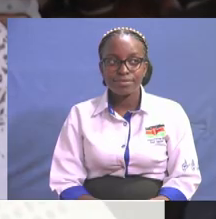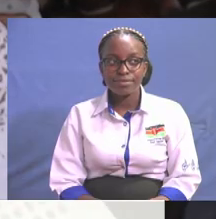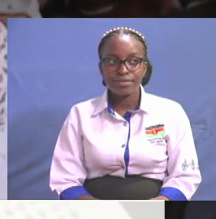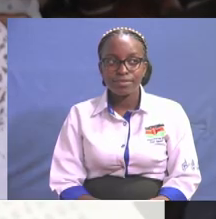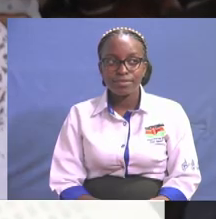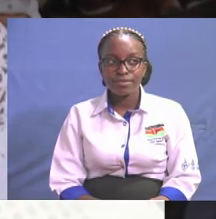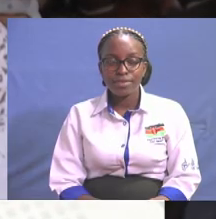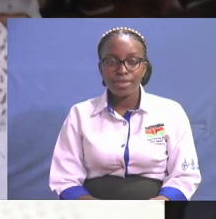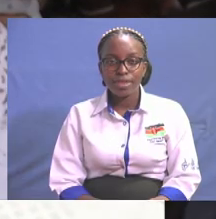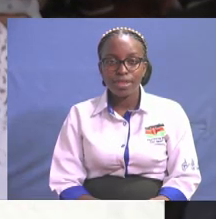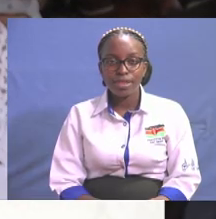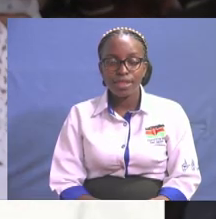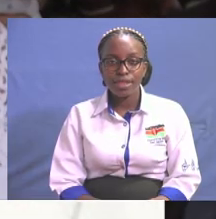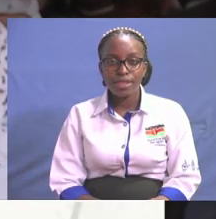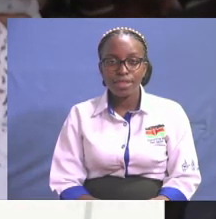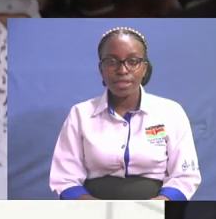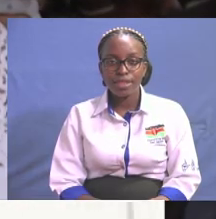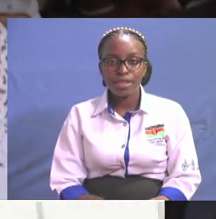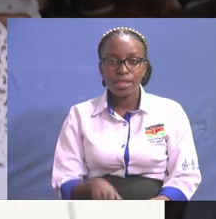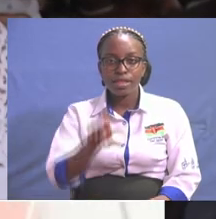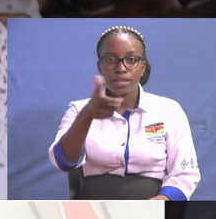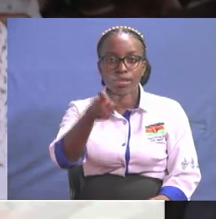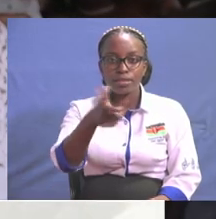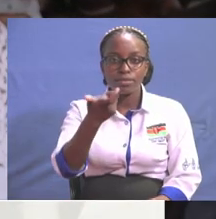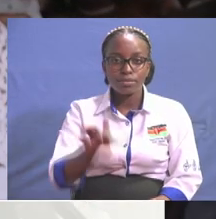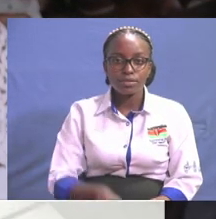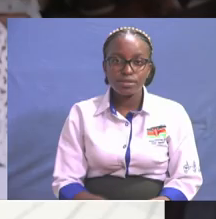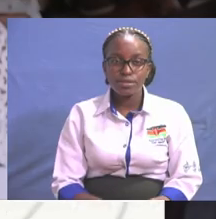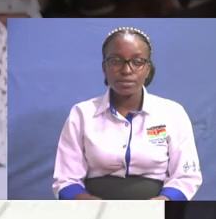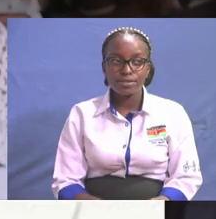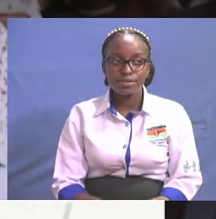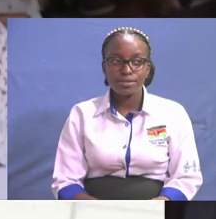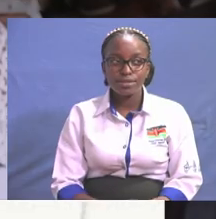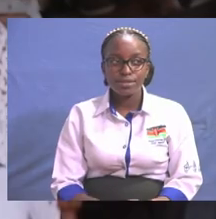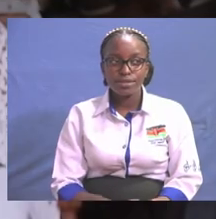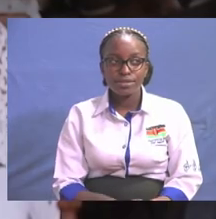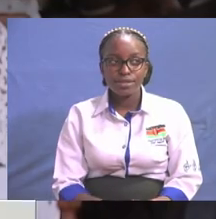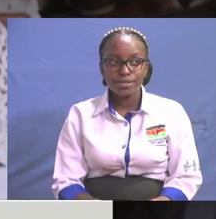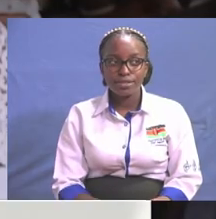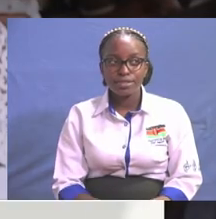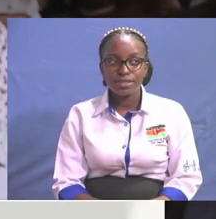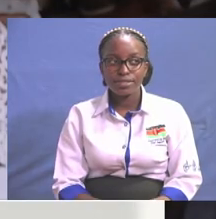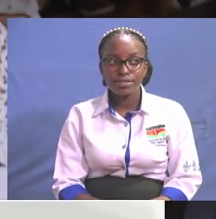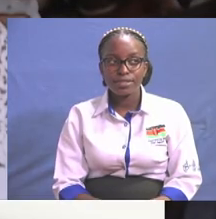will protect and uphold the constitution, the rule of law,